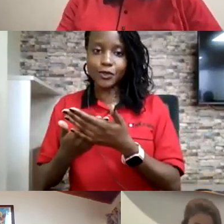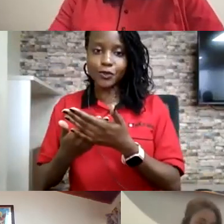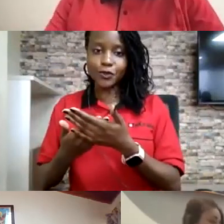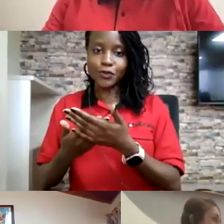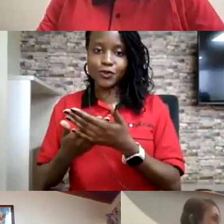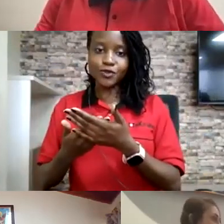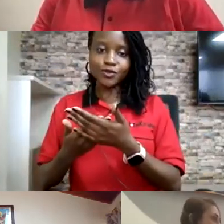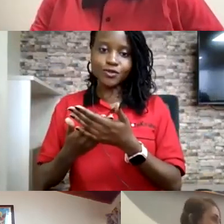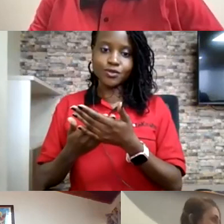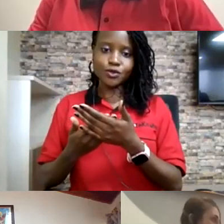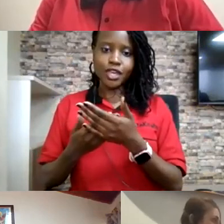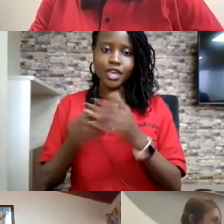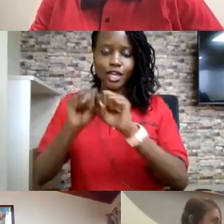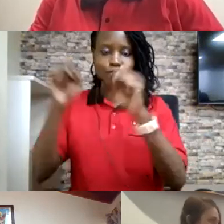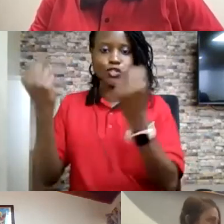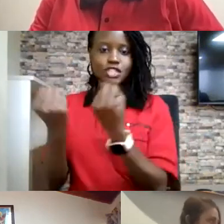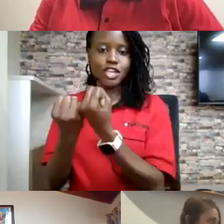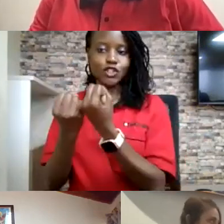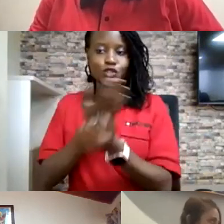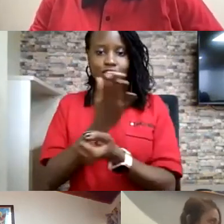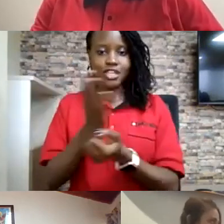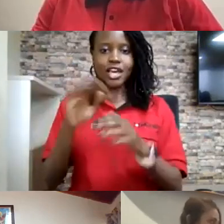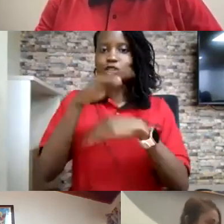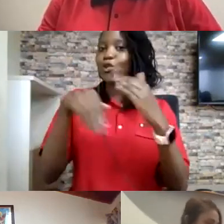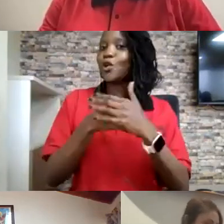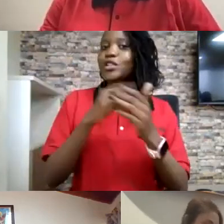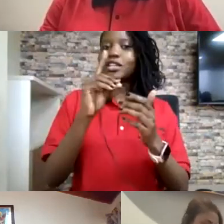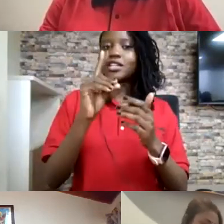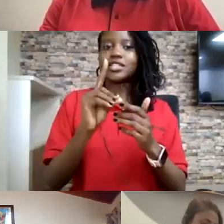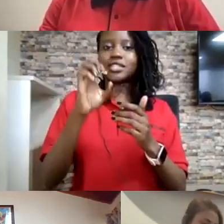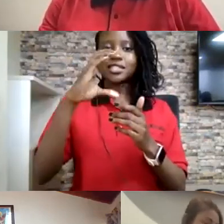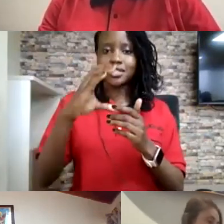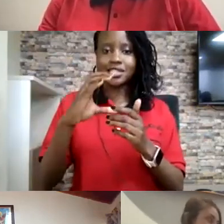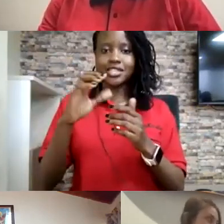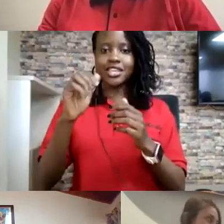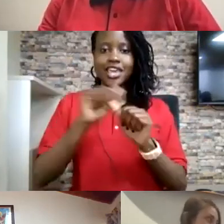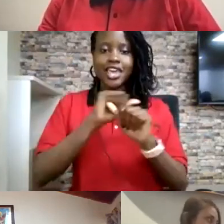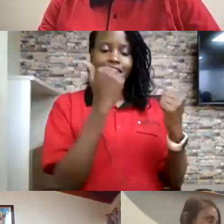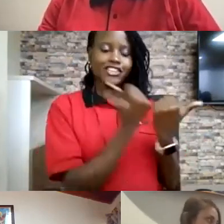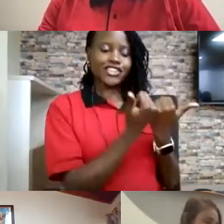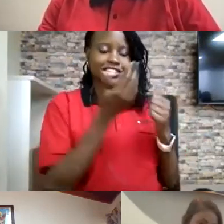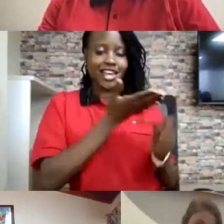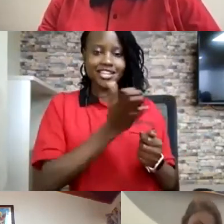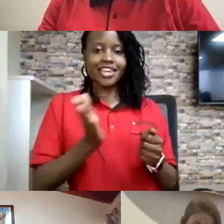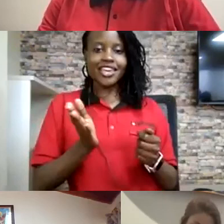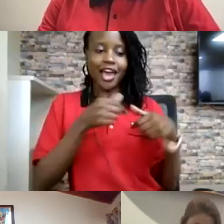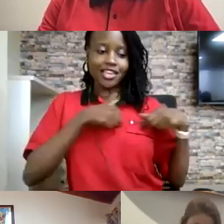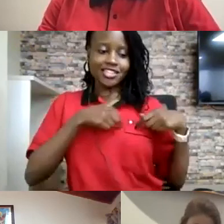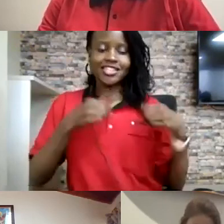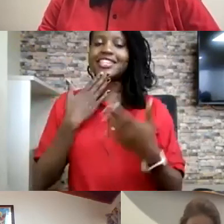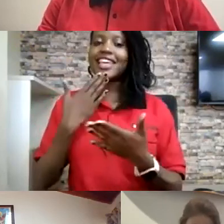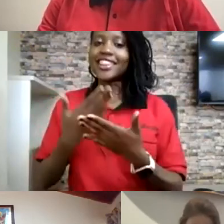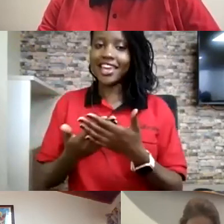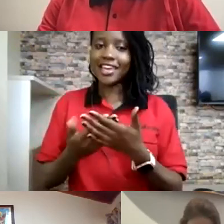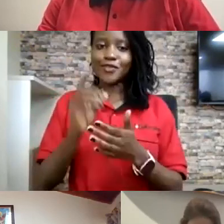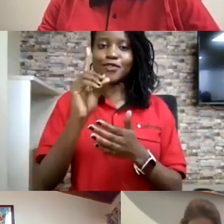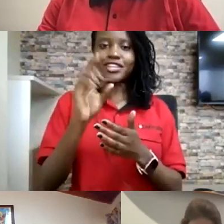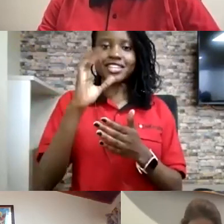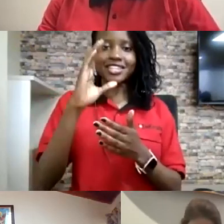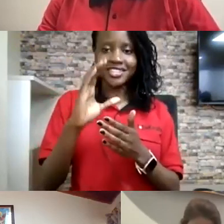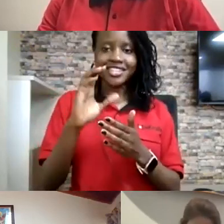partners that are represented by the different individuals in this meeting. Asante sana, that is Swahili, and in English, that is thank you